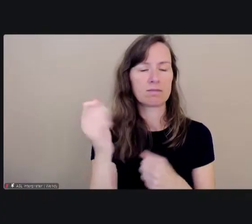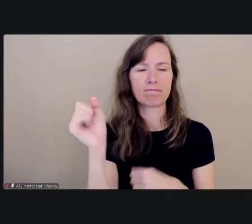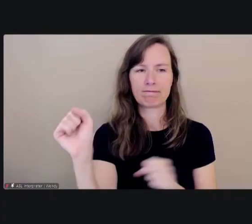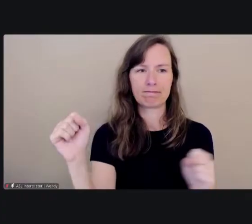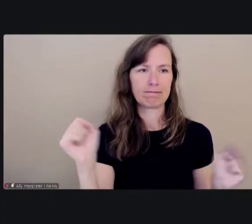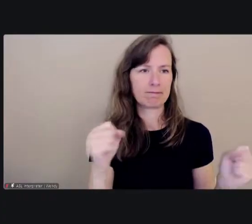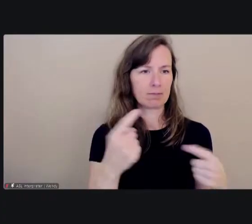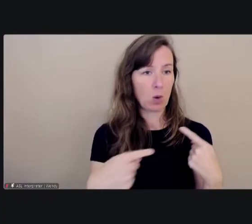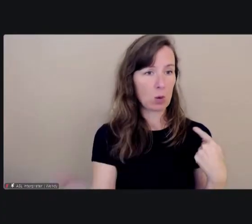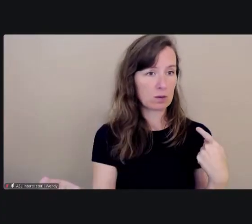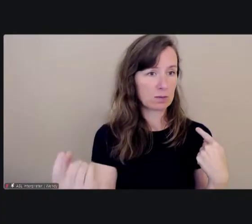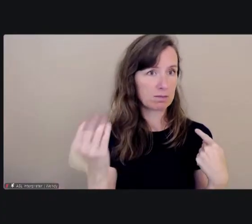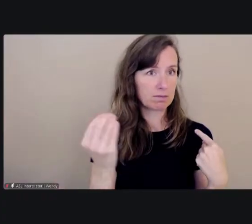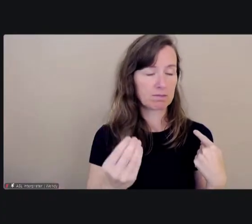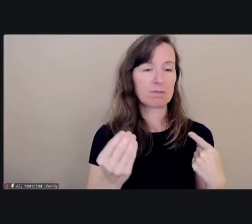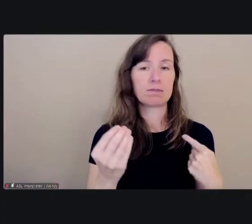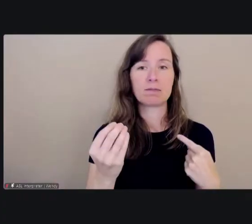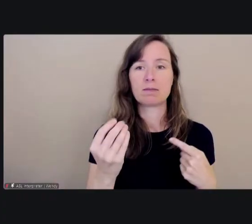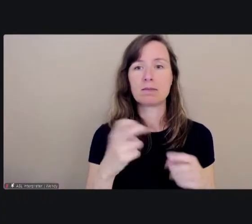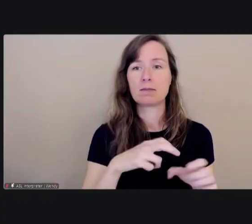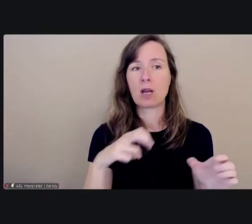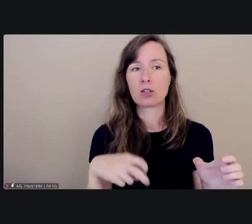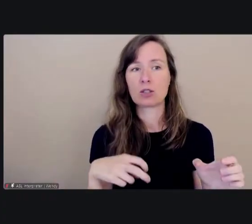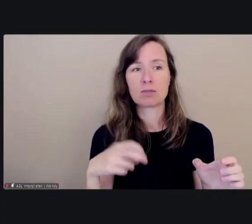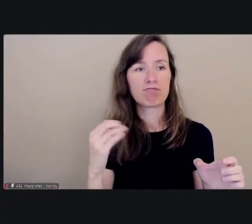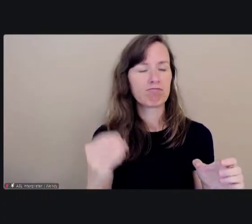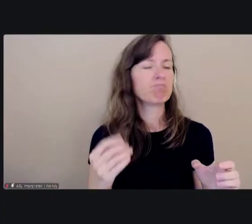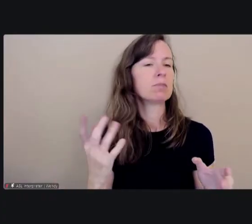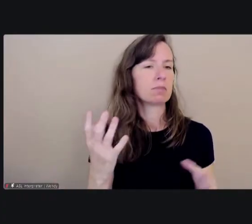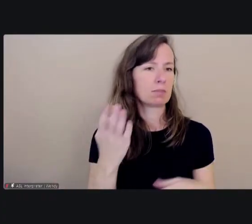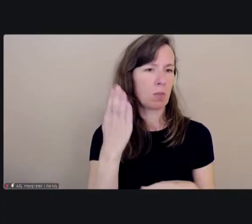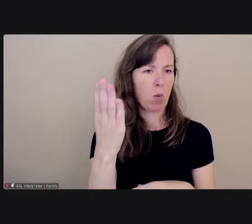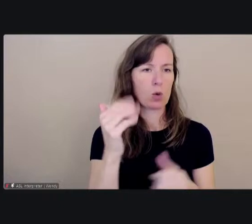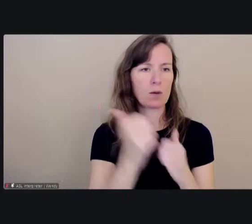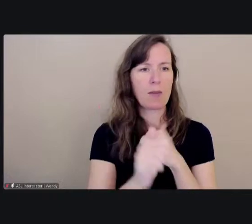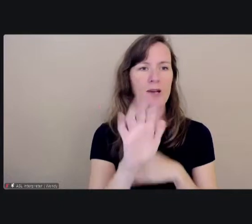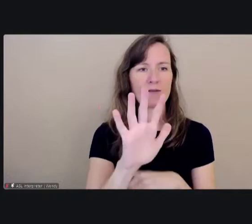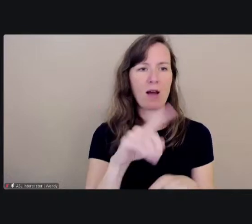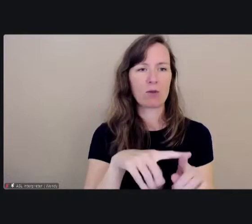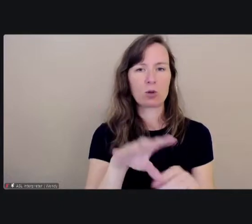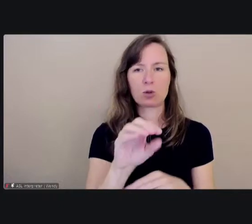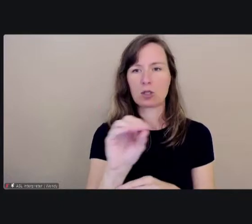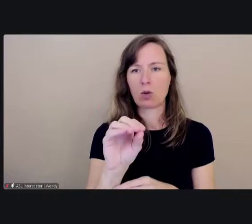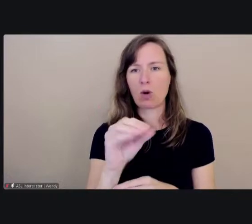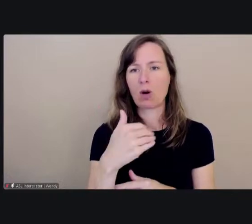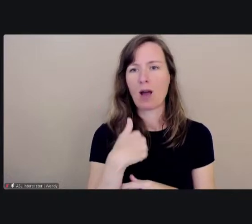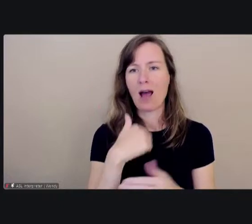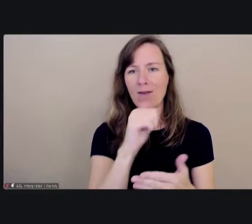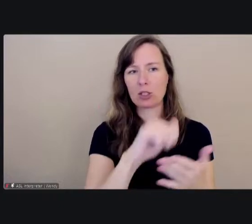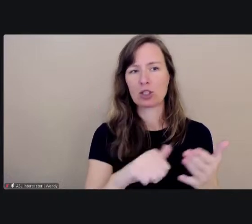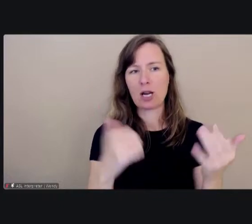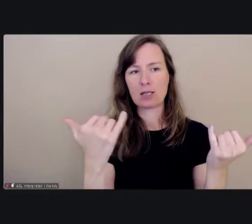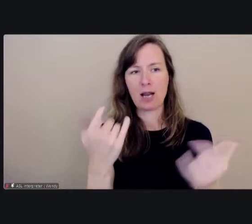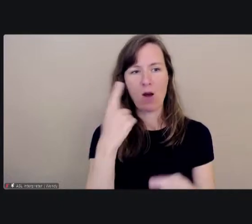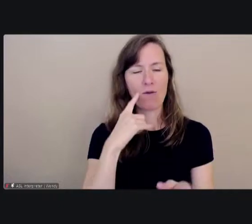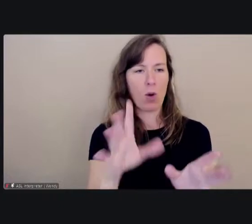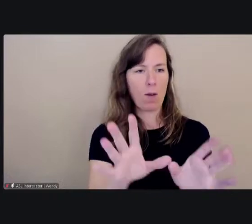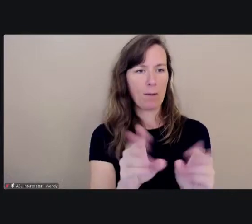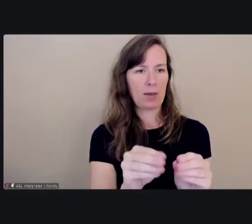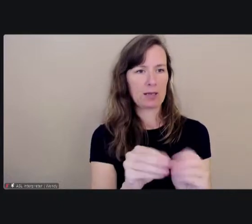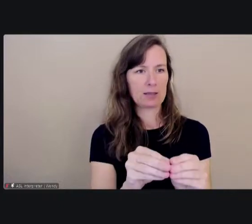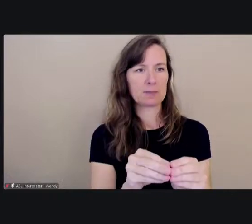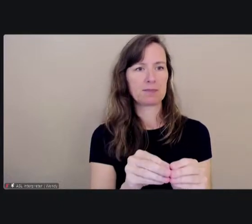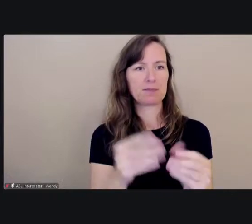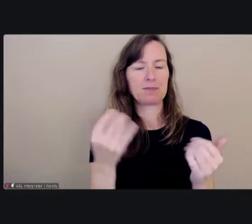Any abstentions? The motion passes 5-0, and we have an agenda for this meeting. I will